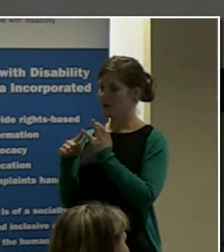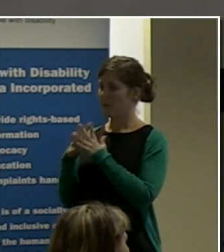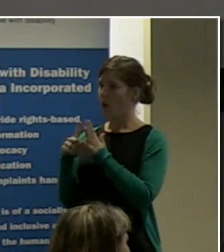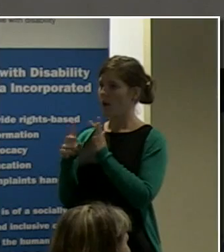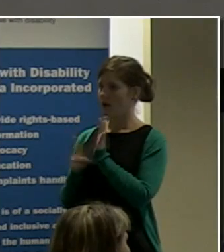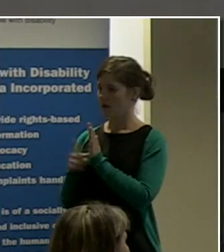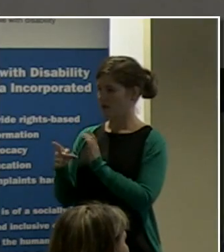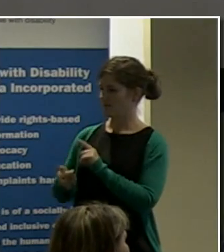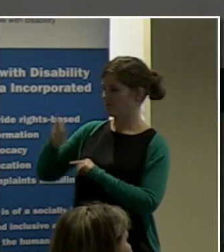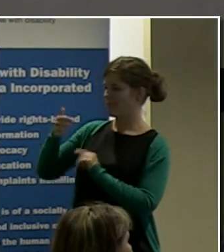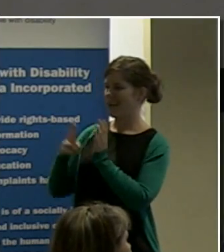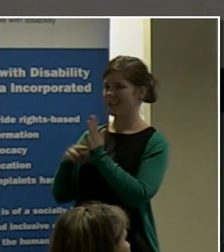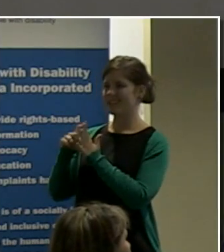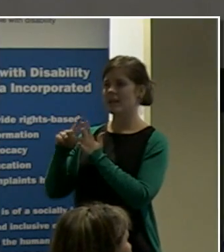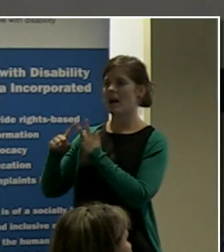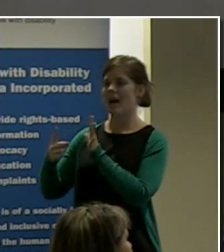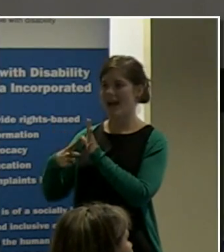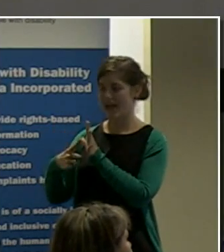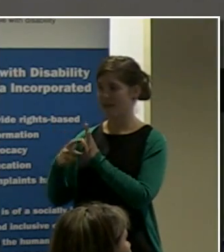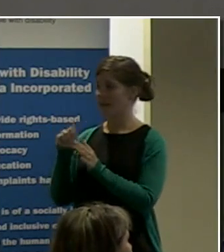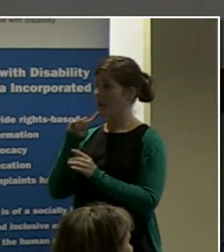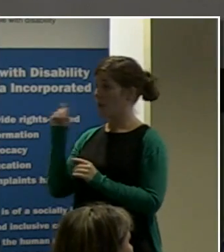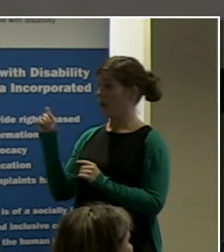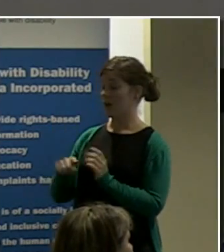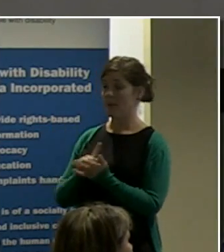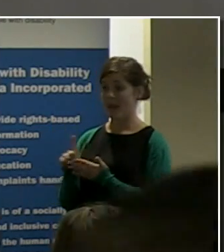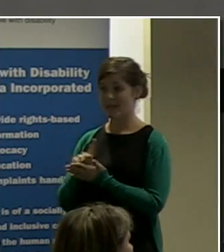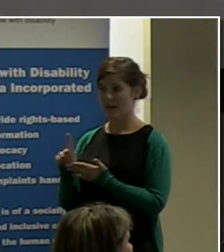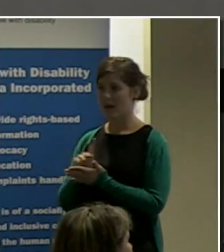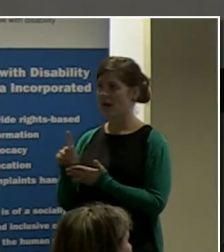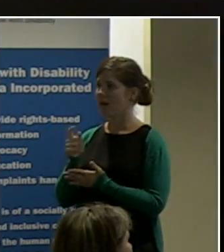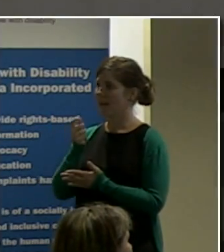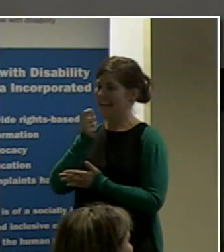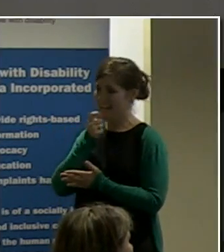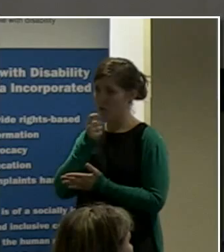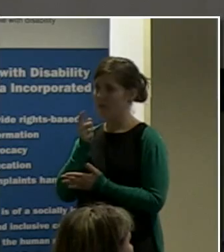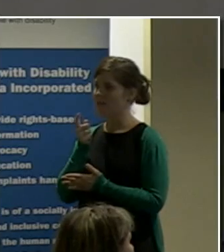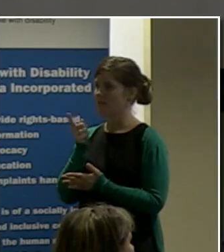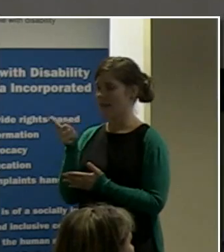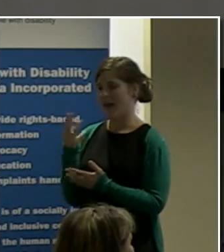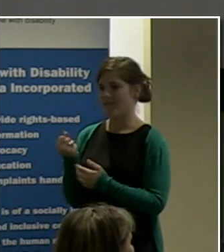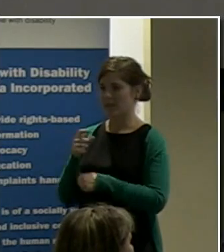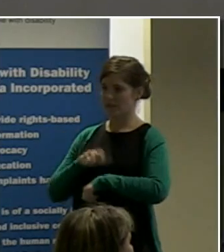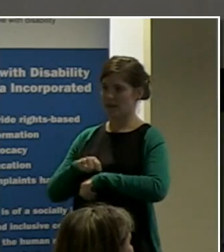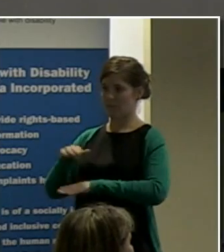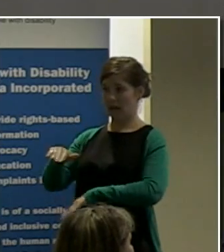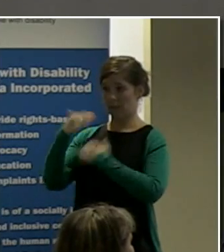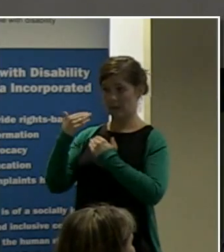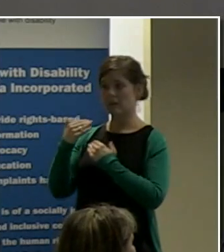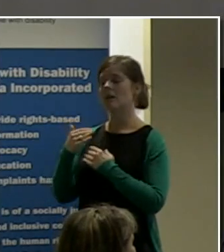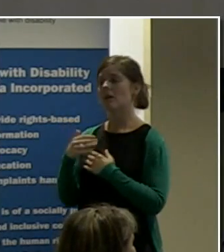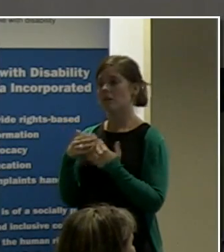National Disability Insurance Agency, joining us a bit later. Now, he's running, obviously, to a schedule. We are